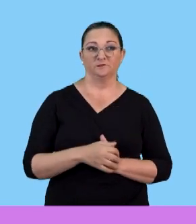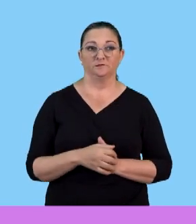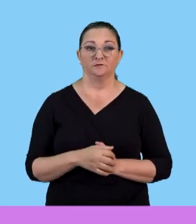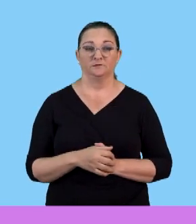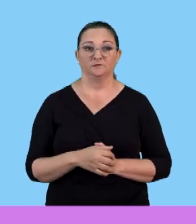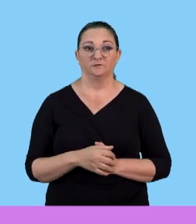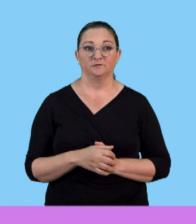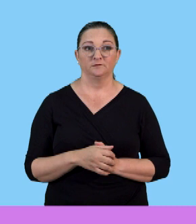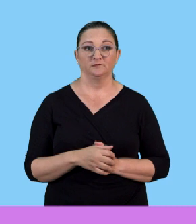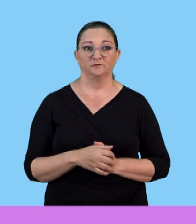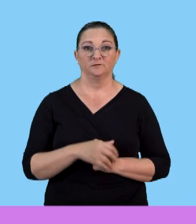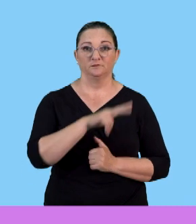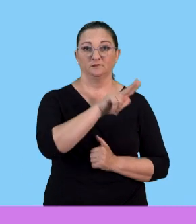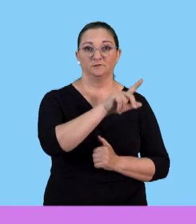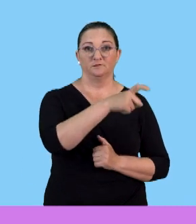6,